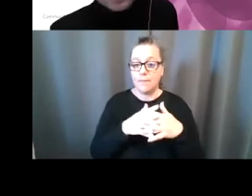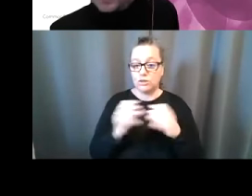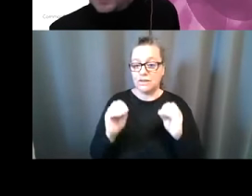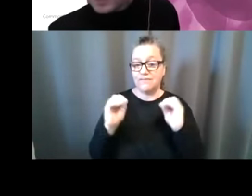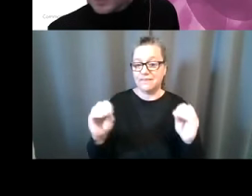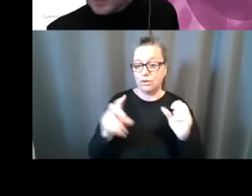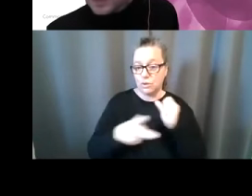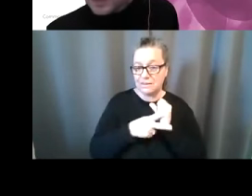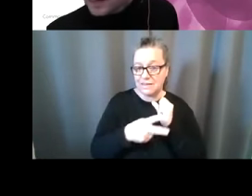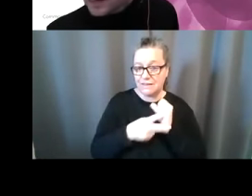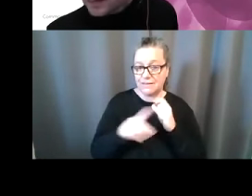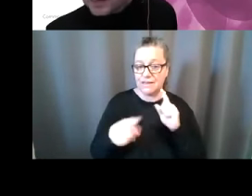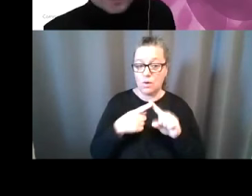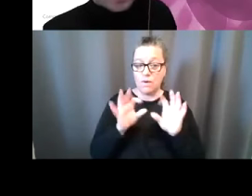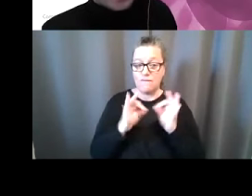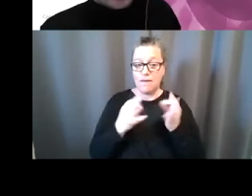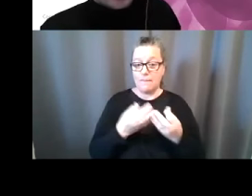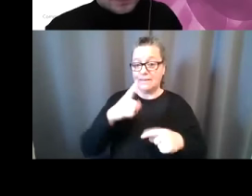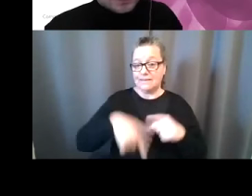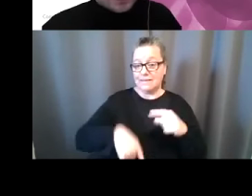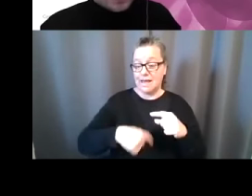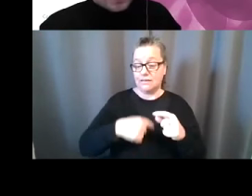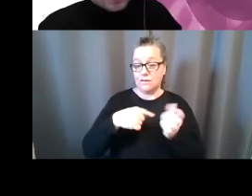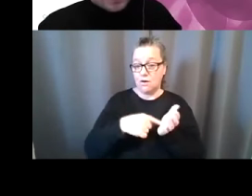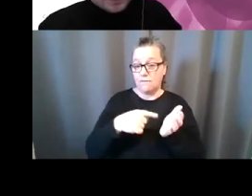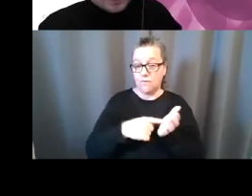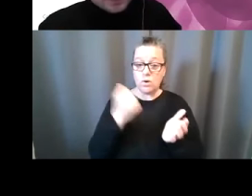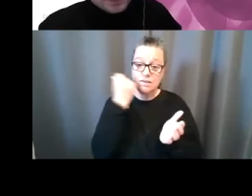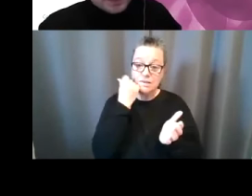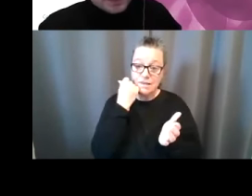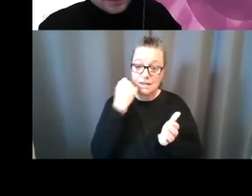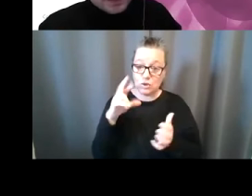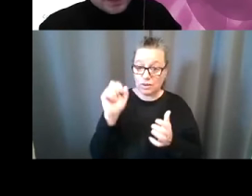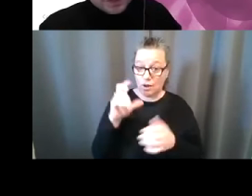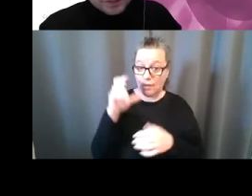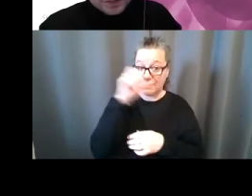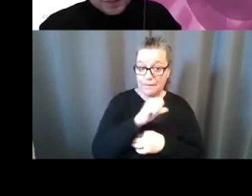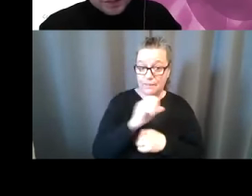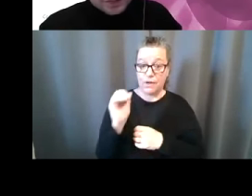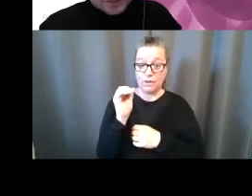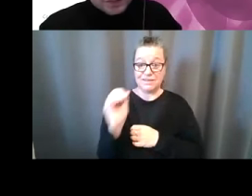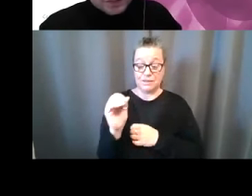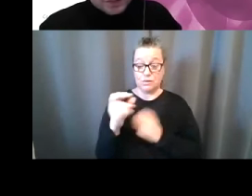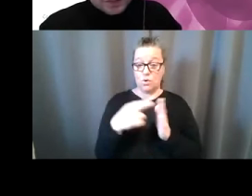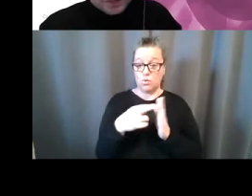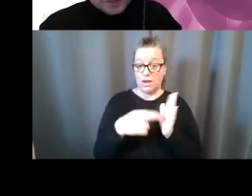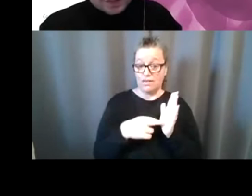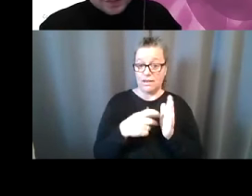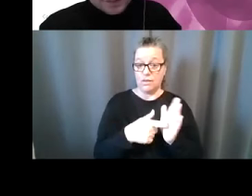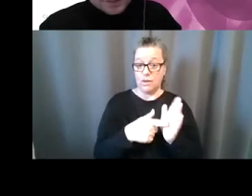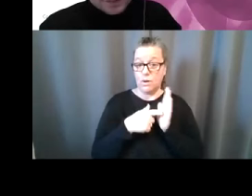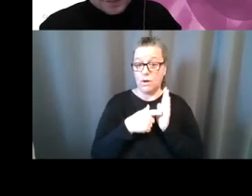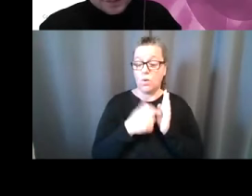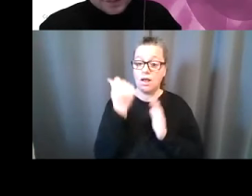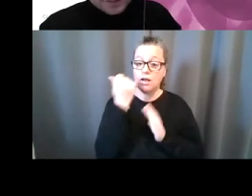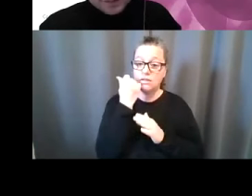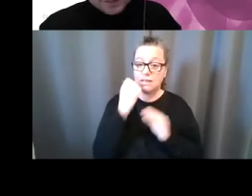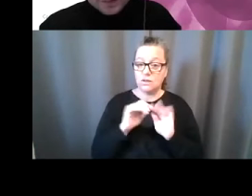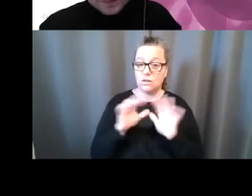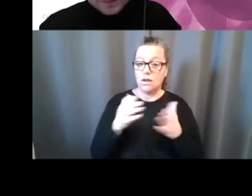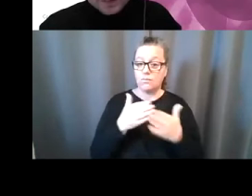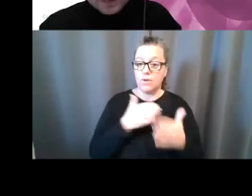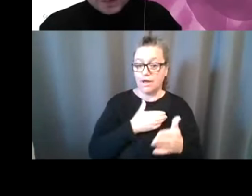savings. And when families can't afford dental care, they skip it. And finally, there are 0 regulations that require dental clearance prior to a